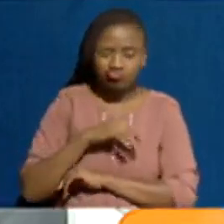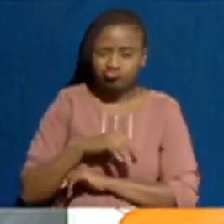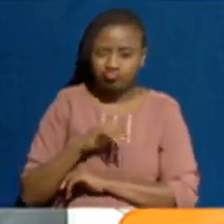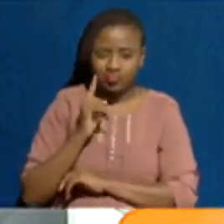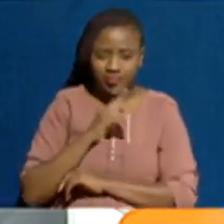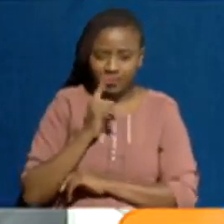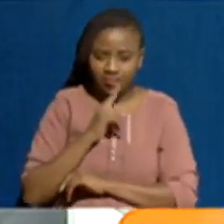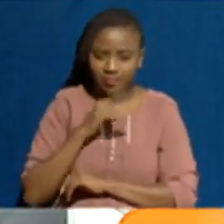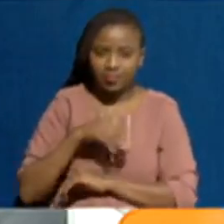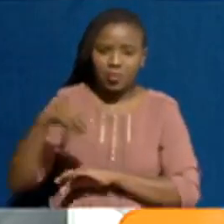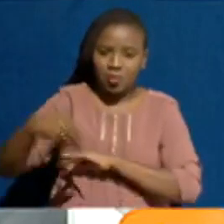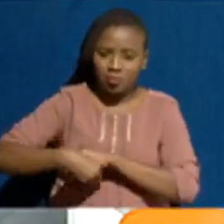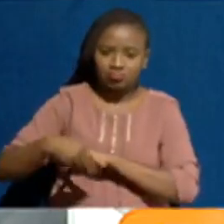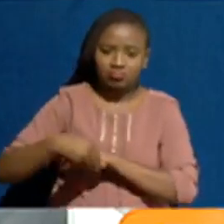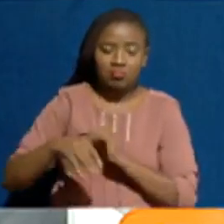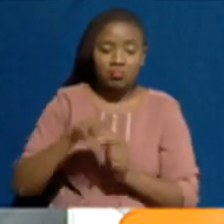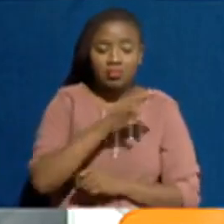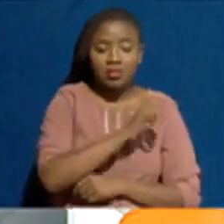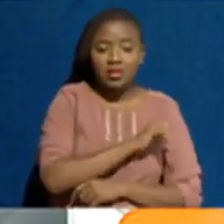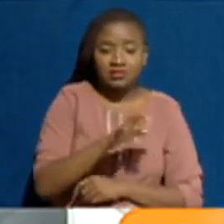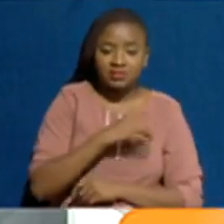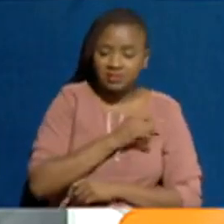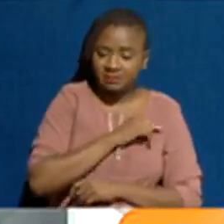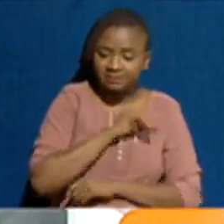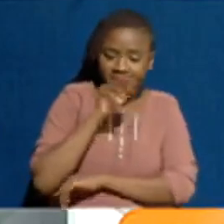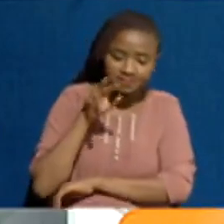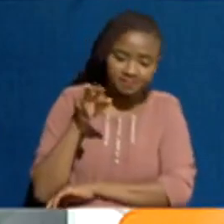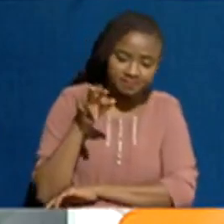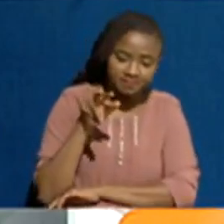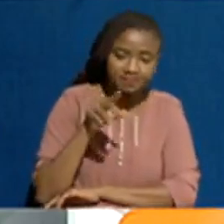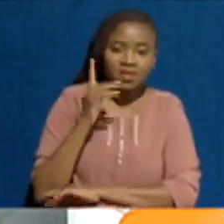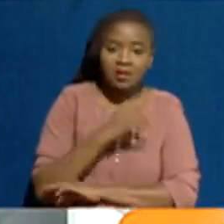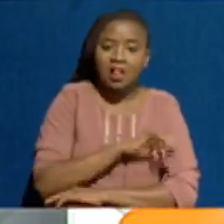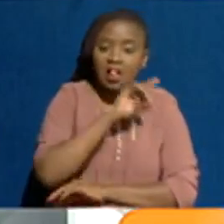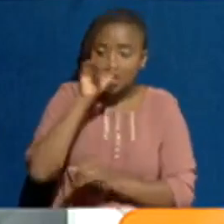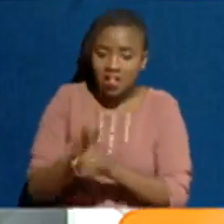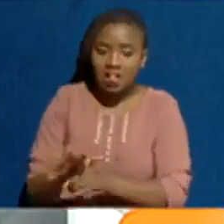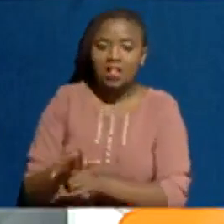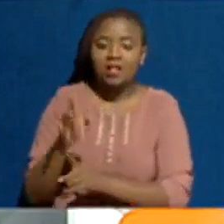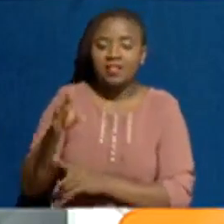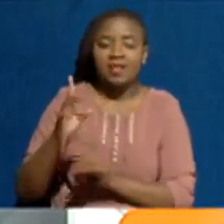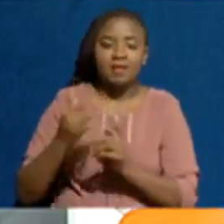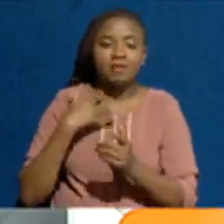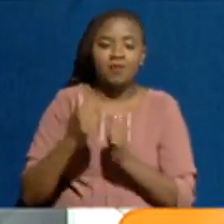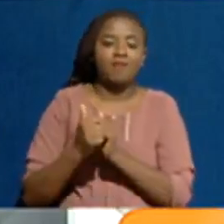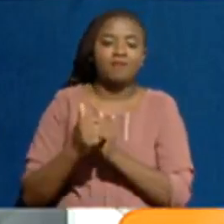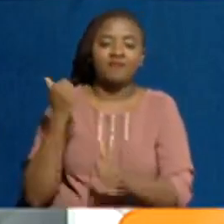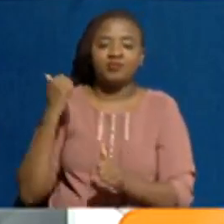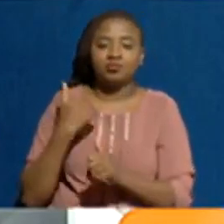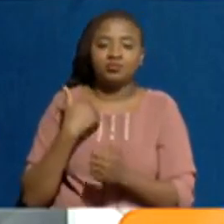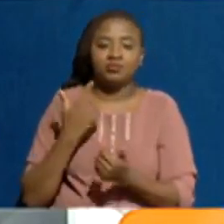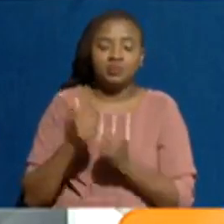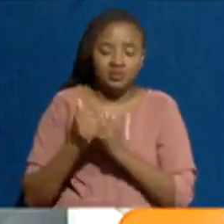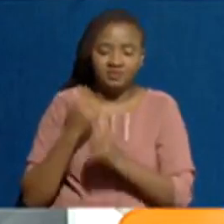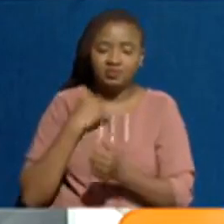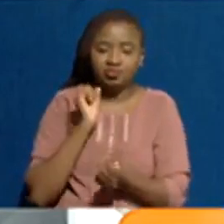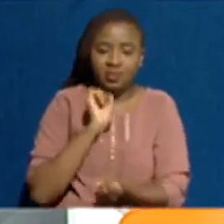by anti-corruption detectives. The fourth officer resisted arrest and took off while firing gunshots to stop